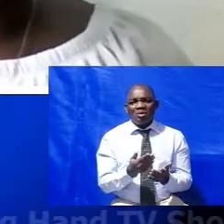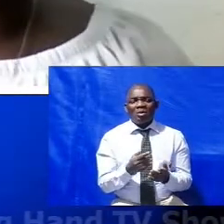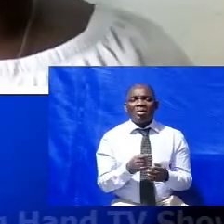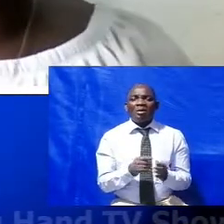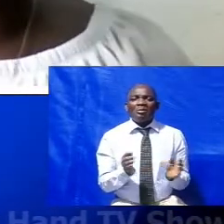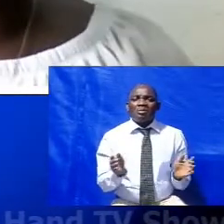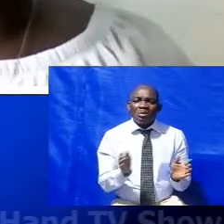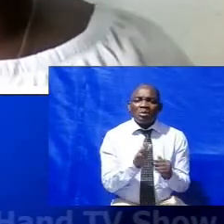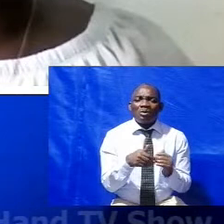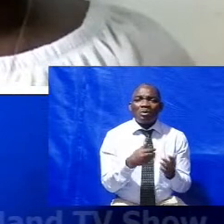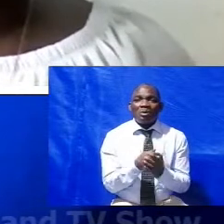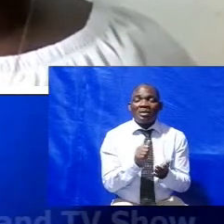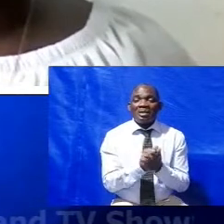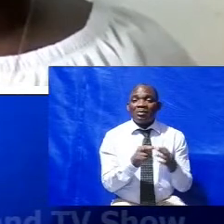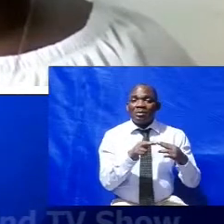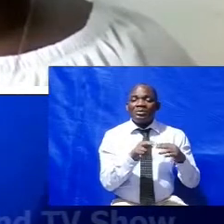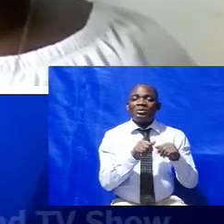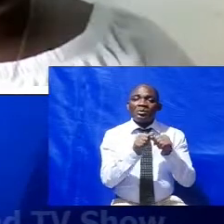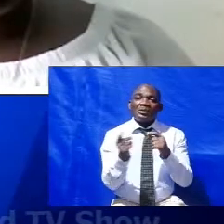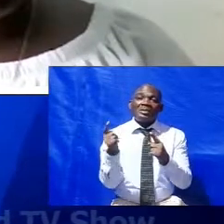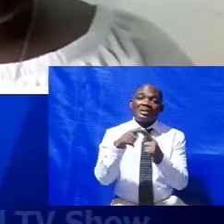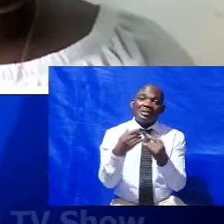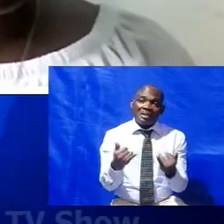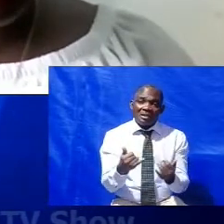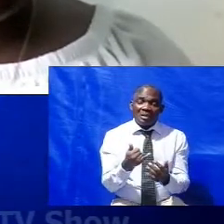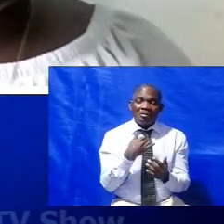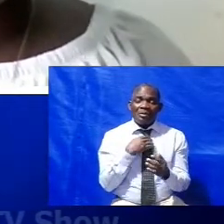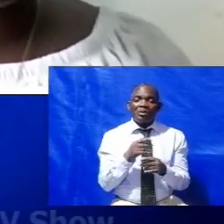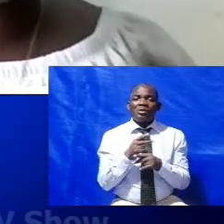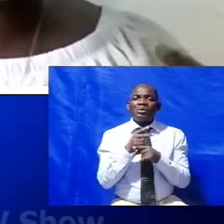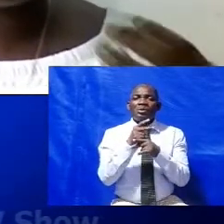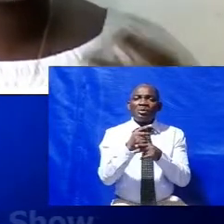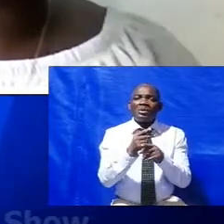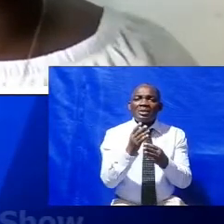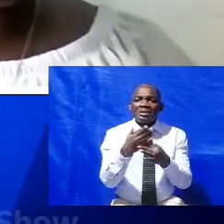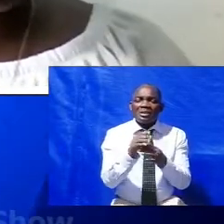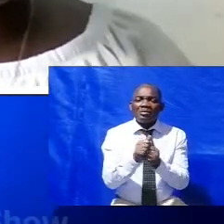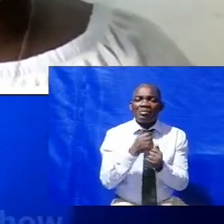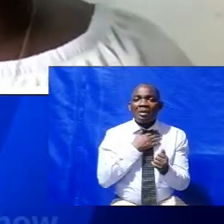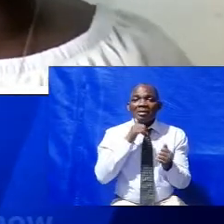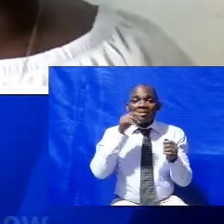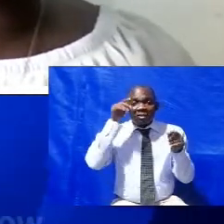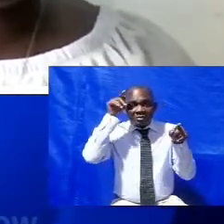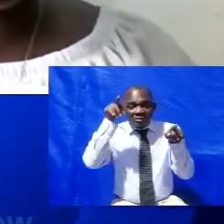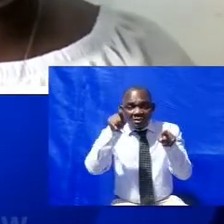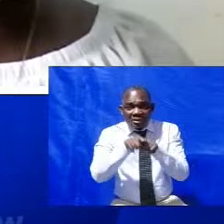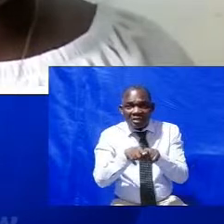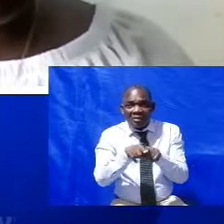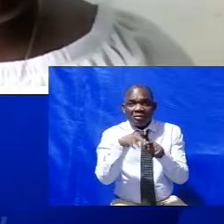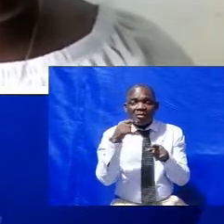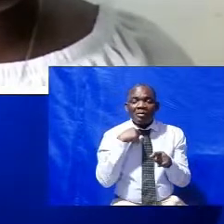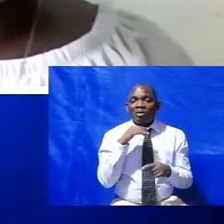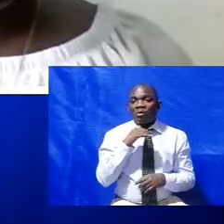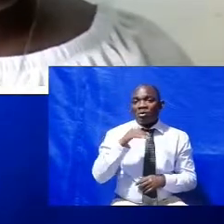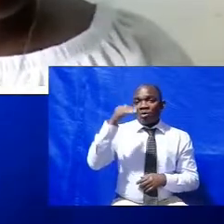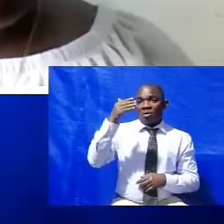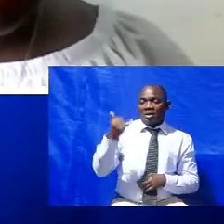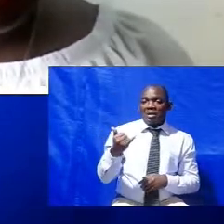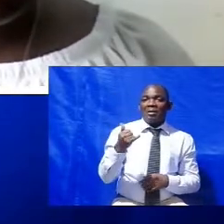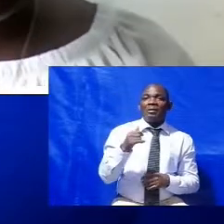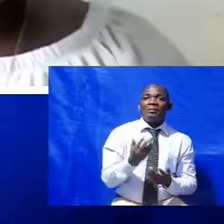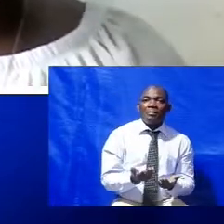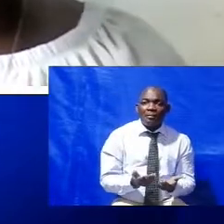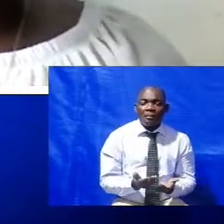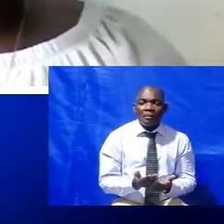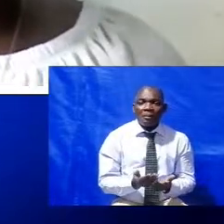would encourage each other. And that relationship has continued up to now, because I keep sharing with them and talking to them. Of course, now I'm a grown